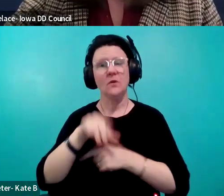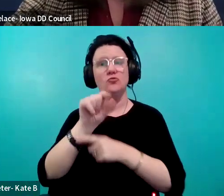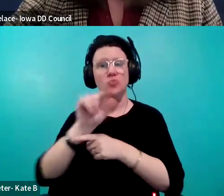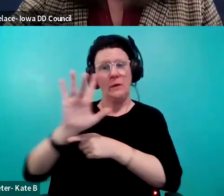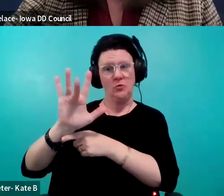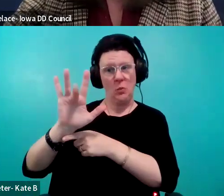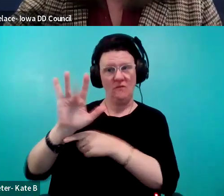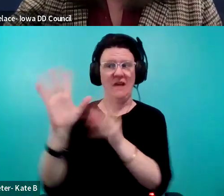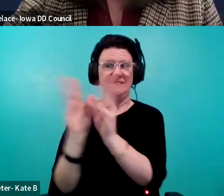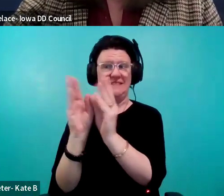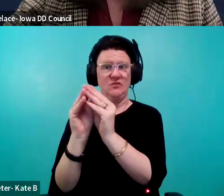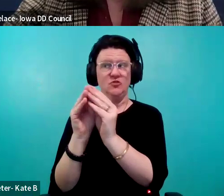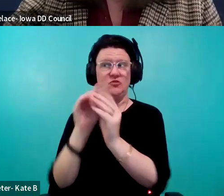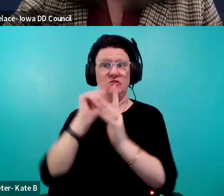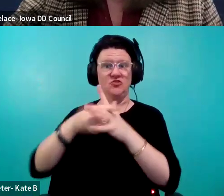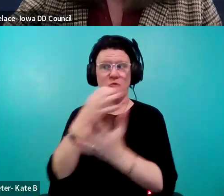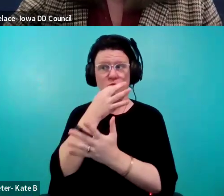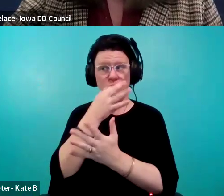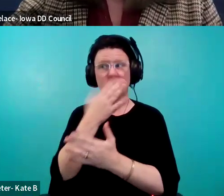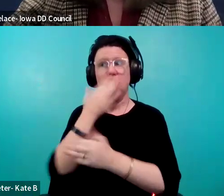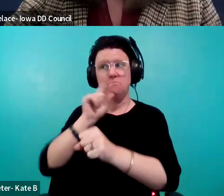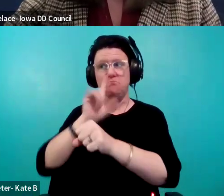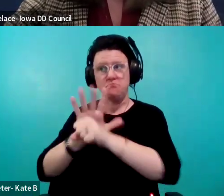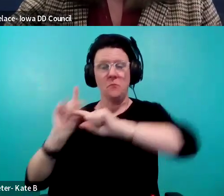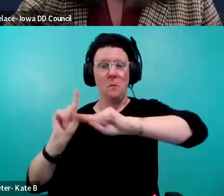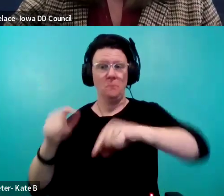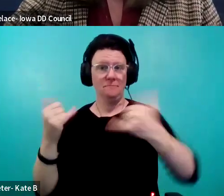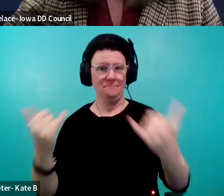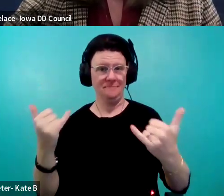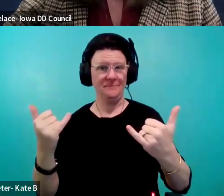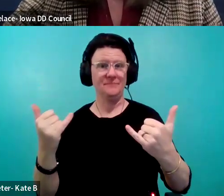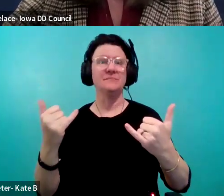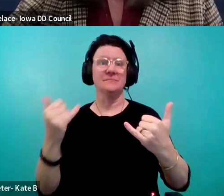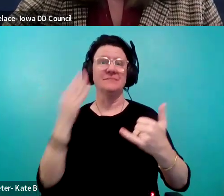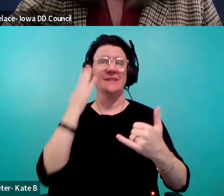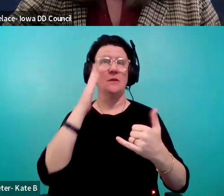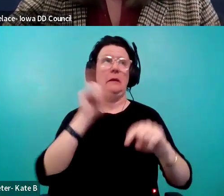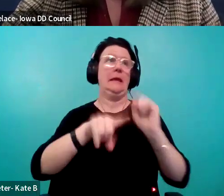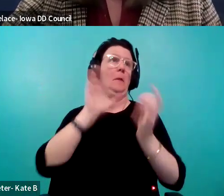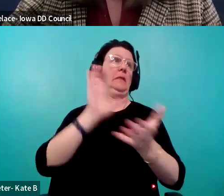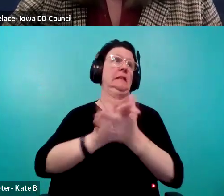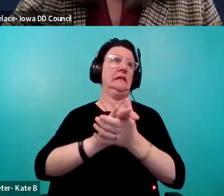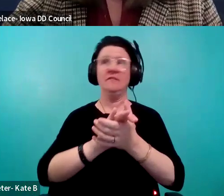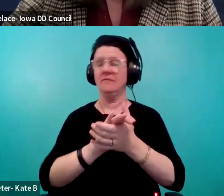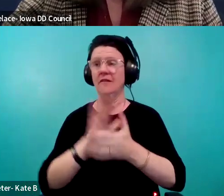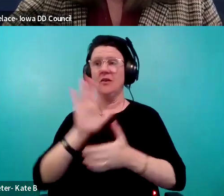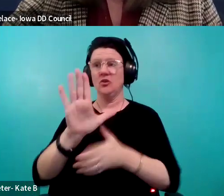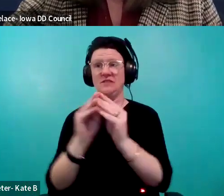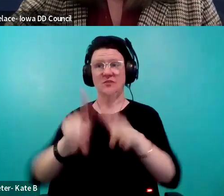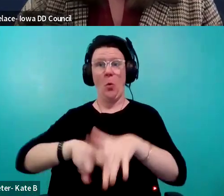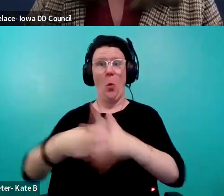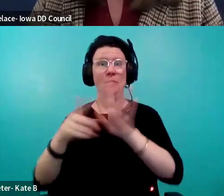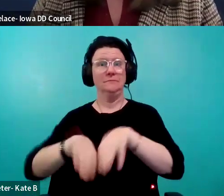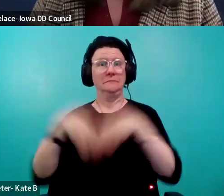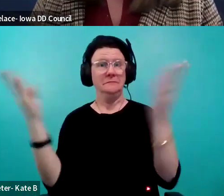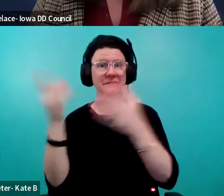2025 session, so we do appreciate your commitment to being here today. It's really hard for us to believe that the session starts next week already, but here